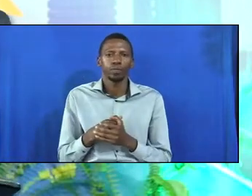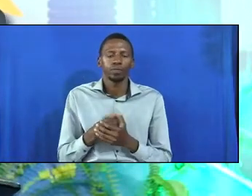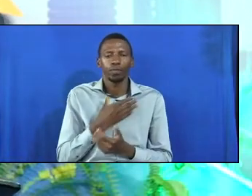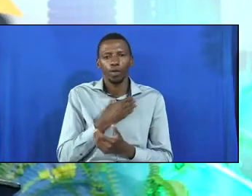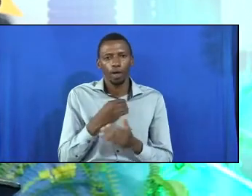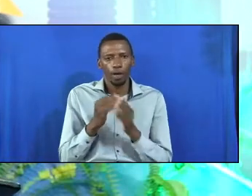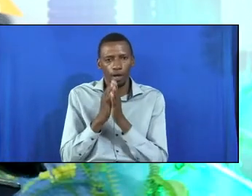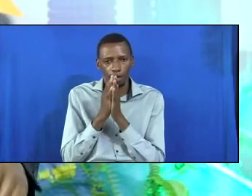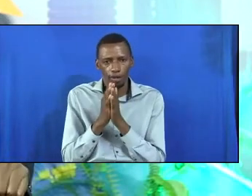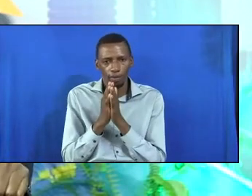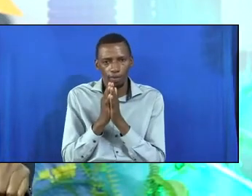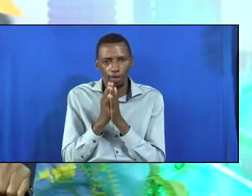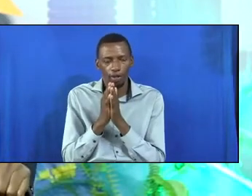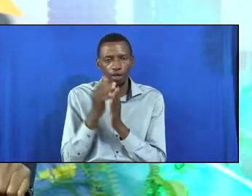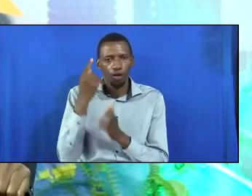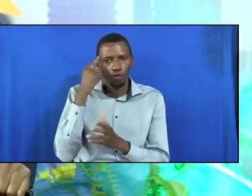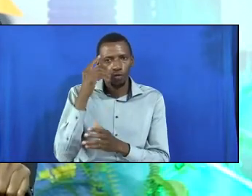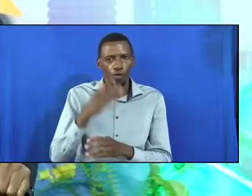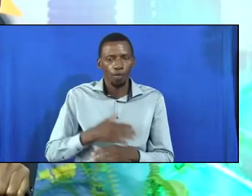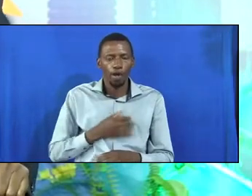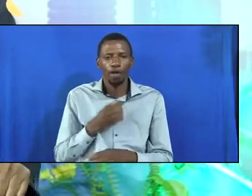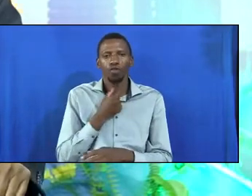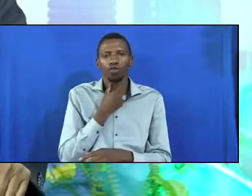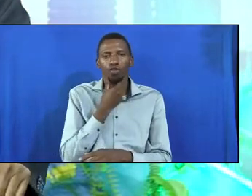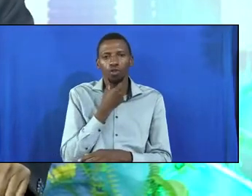And pray for my throat in a special way.